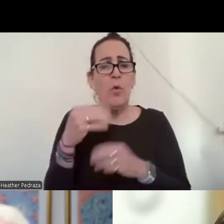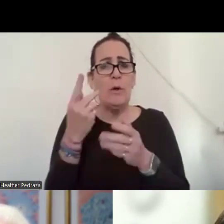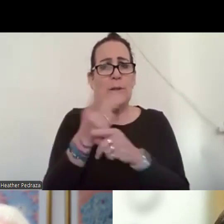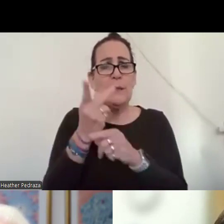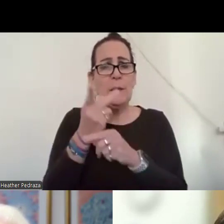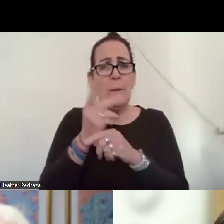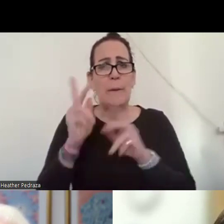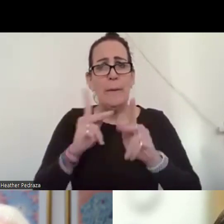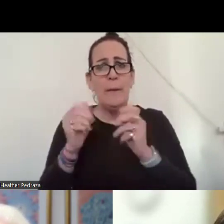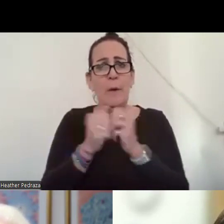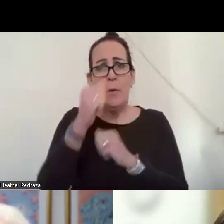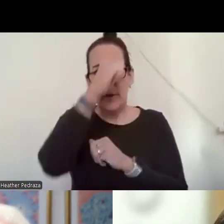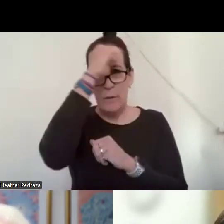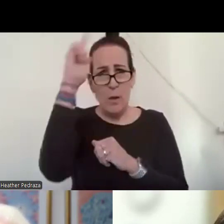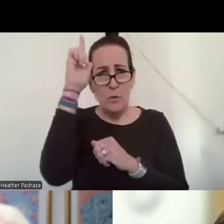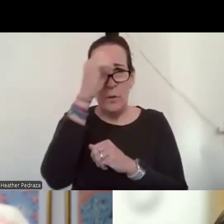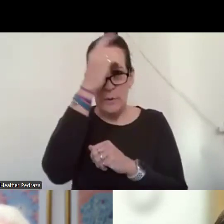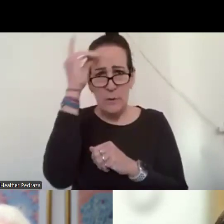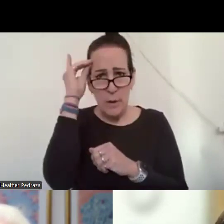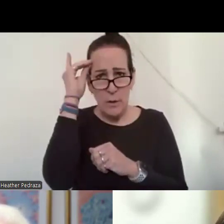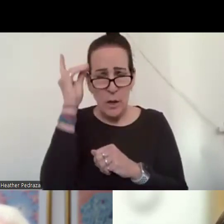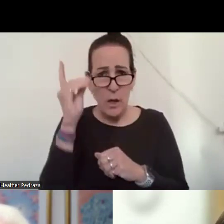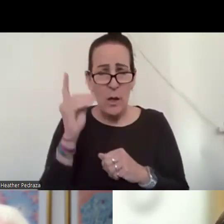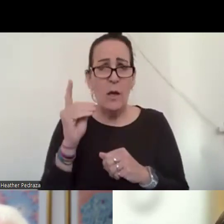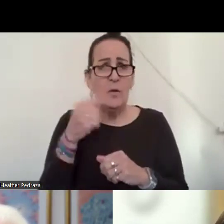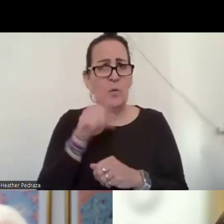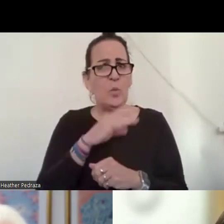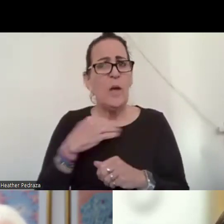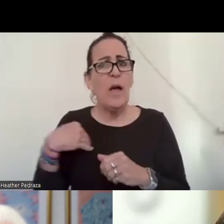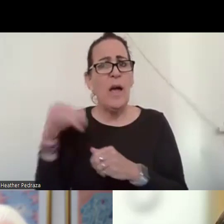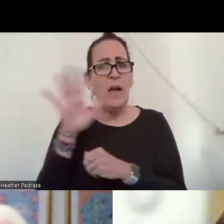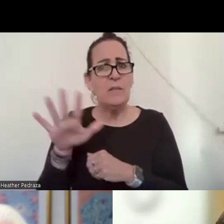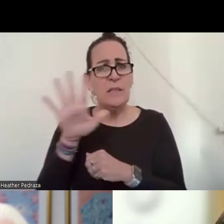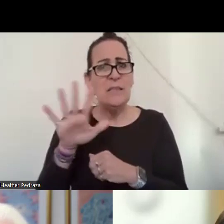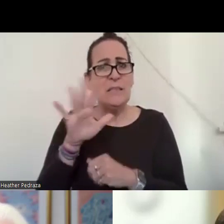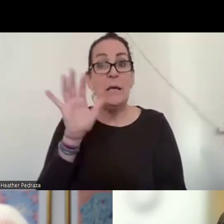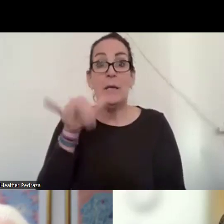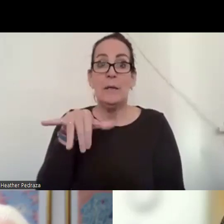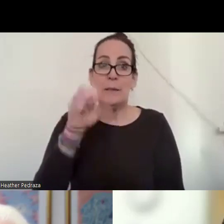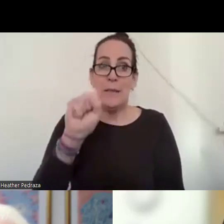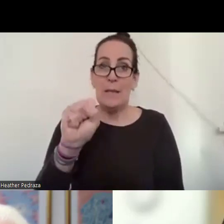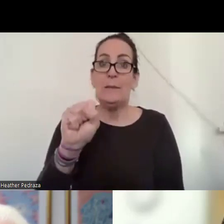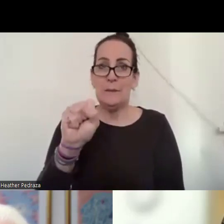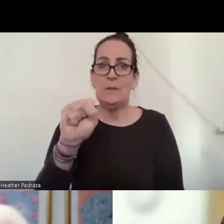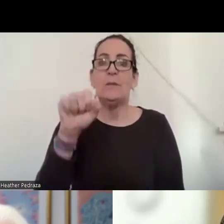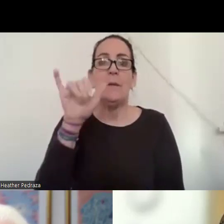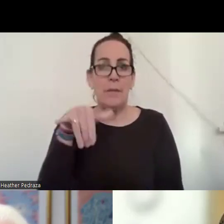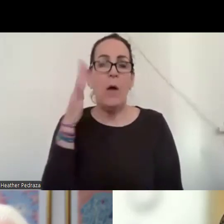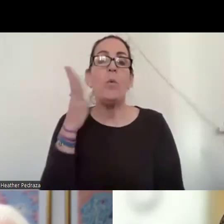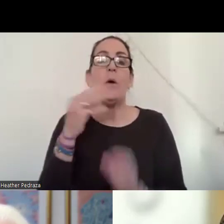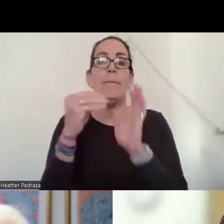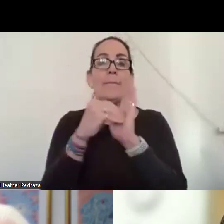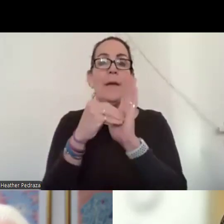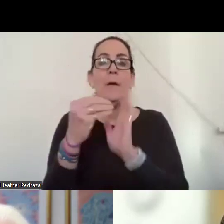with Alzheimer's disease now and in 2050? Do we have estimates for that? Yeah, that will be part of the report. So we're just